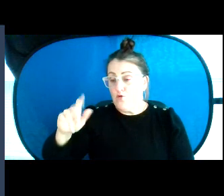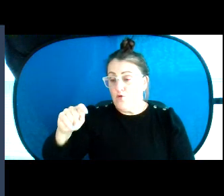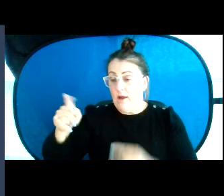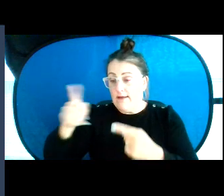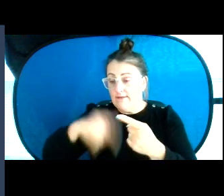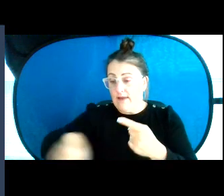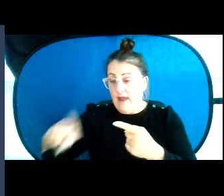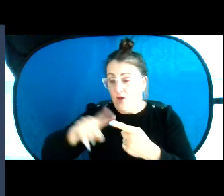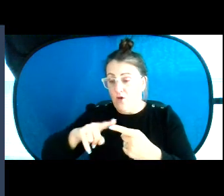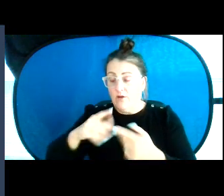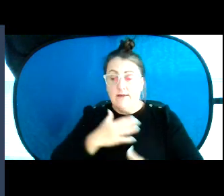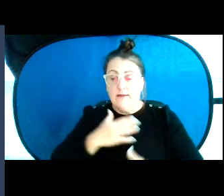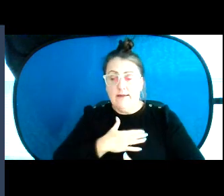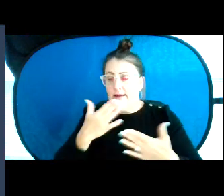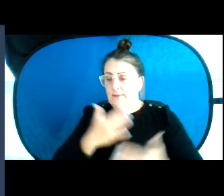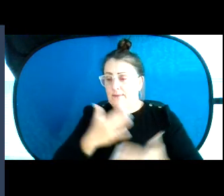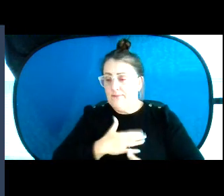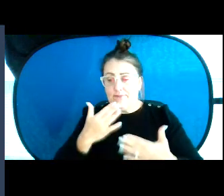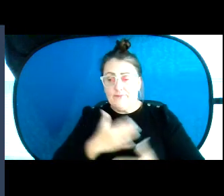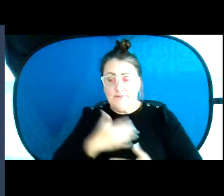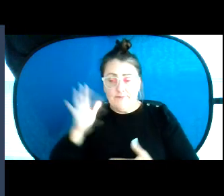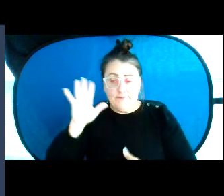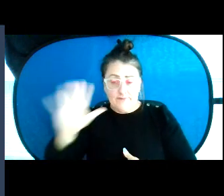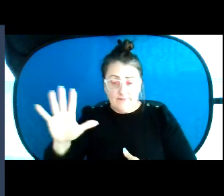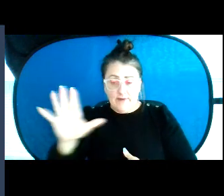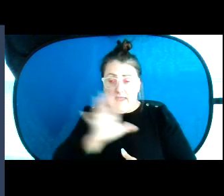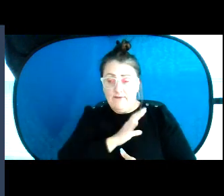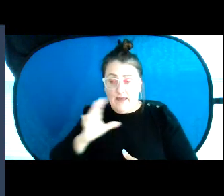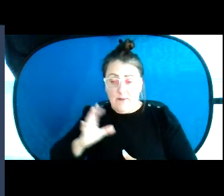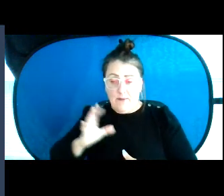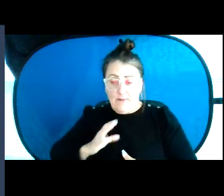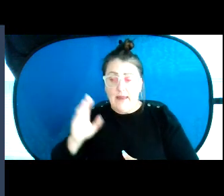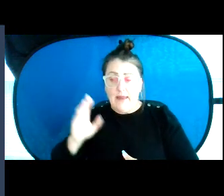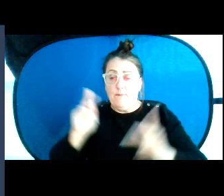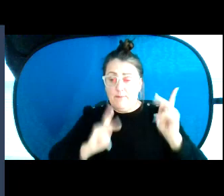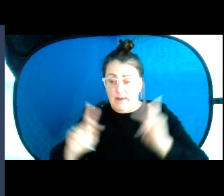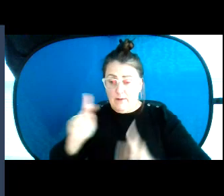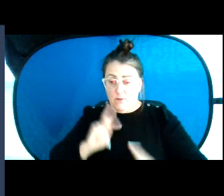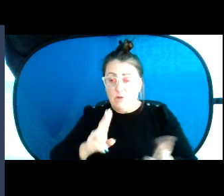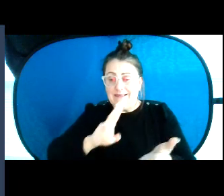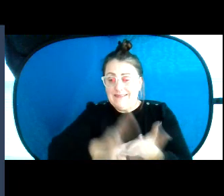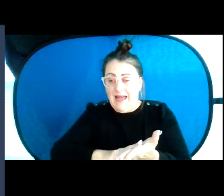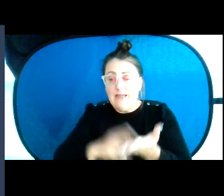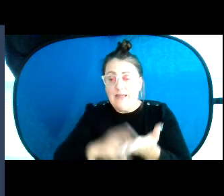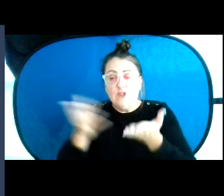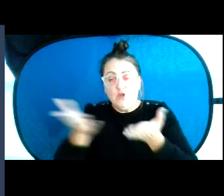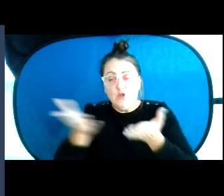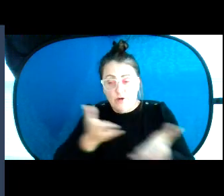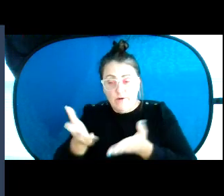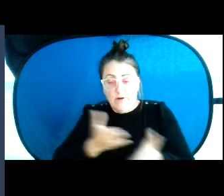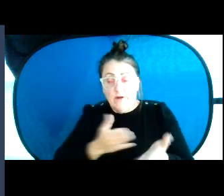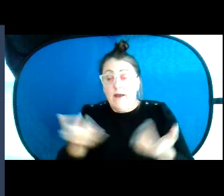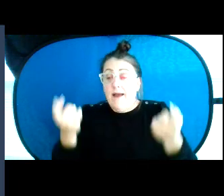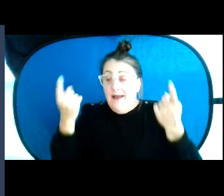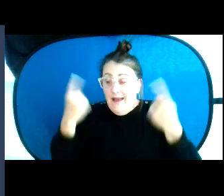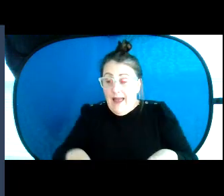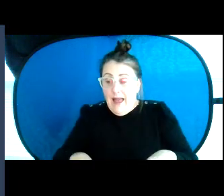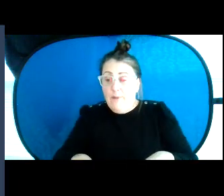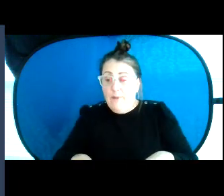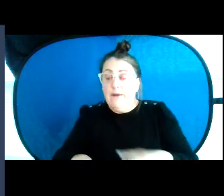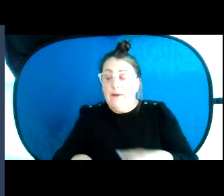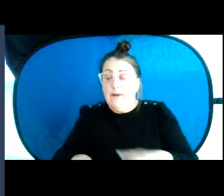we're pleased to have 5 committee members who signed up to serve on that committee. The scoring took place in late September,